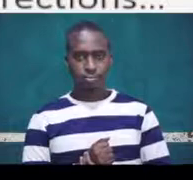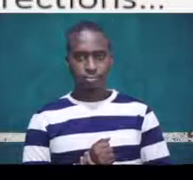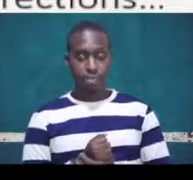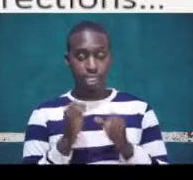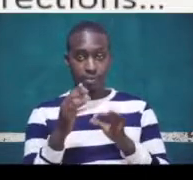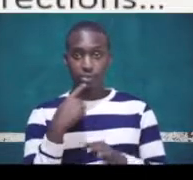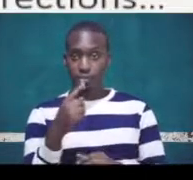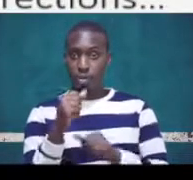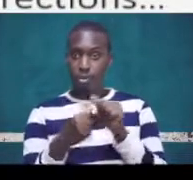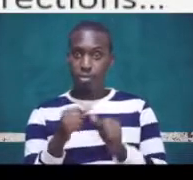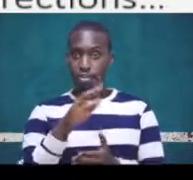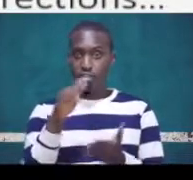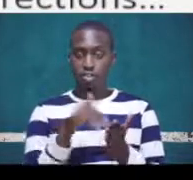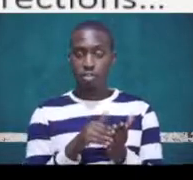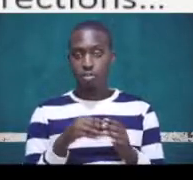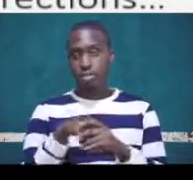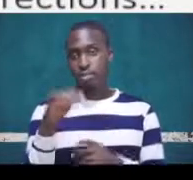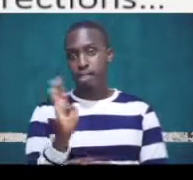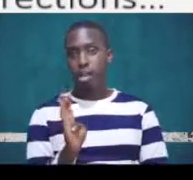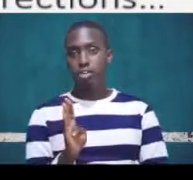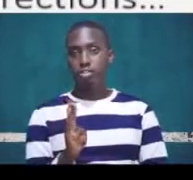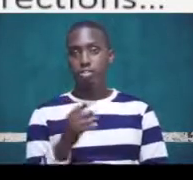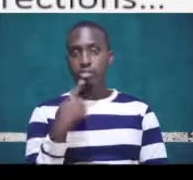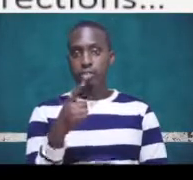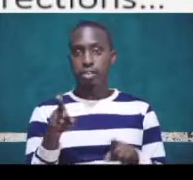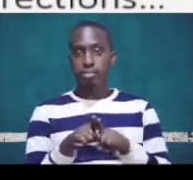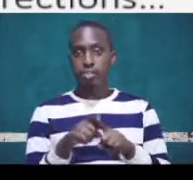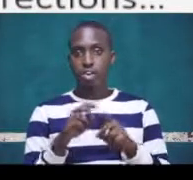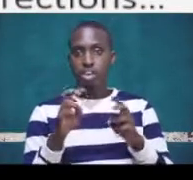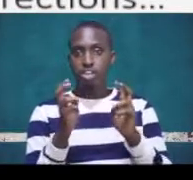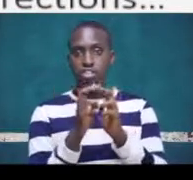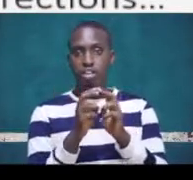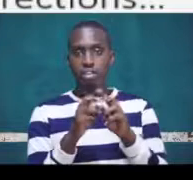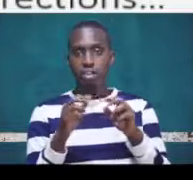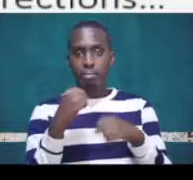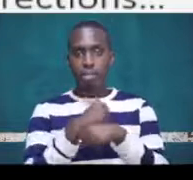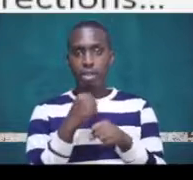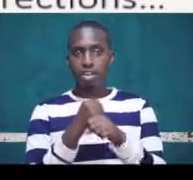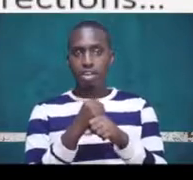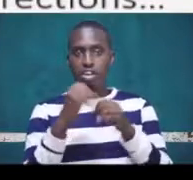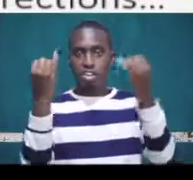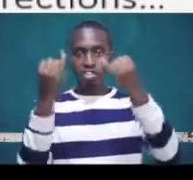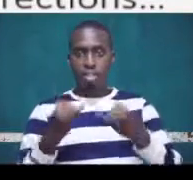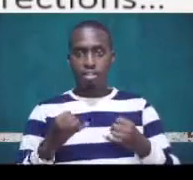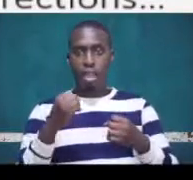When we talk of the central dogma of biology, as the chart makes it so clear here, let's follow it